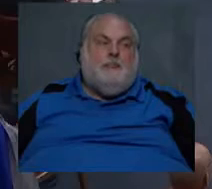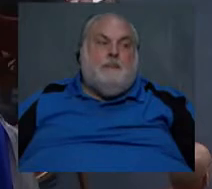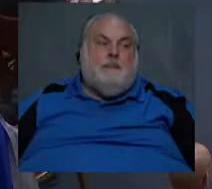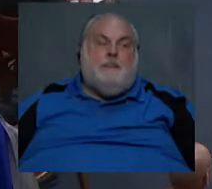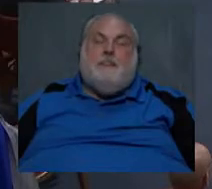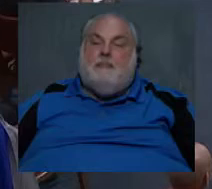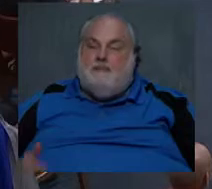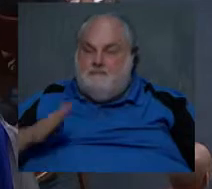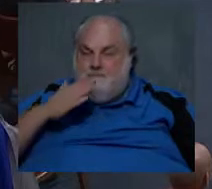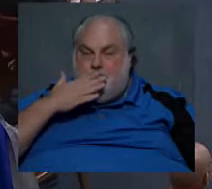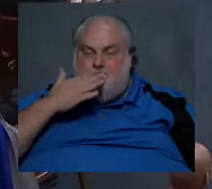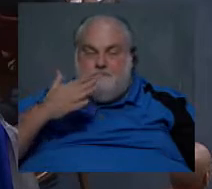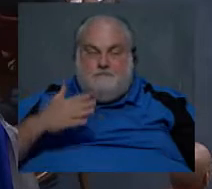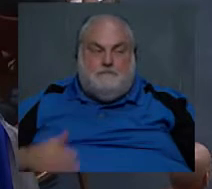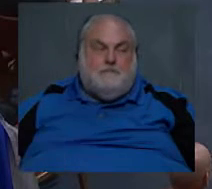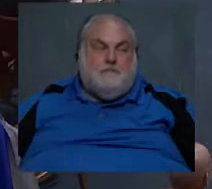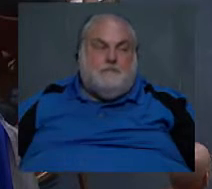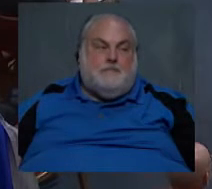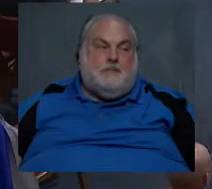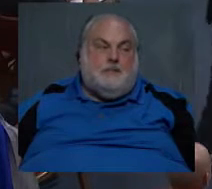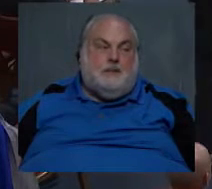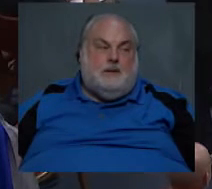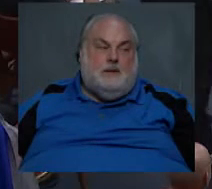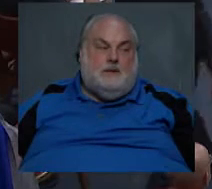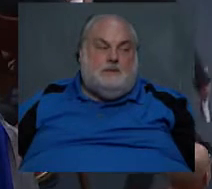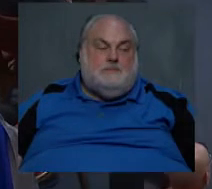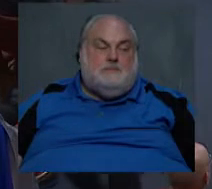That's it. Thank you. Okay. Thank you for your comments.